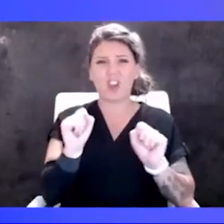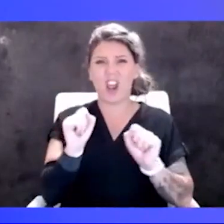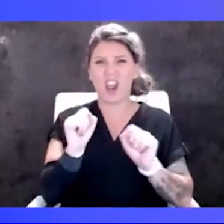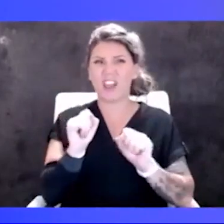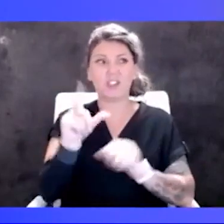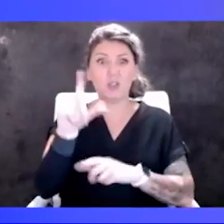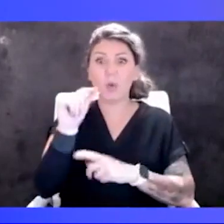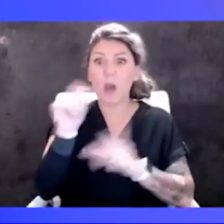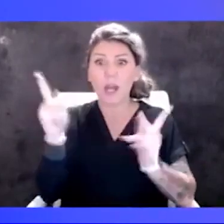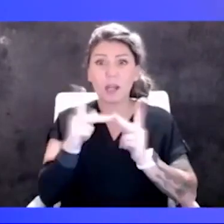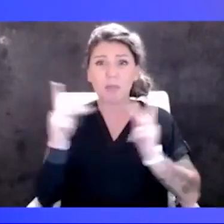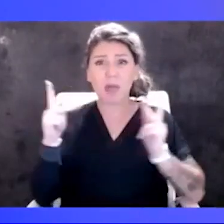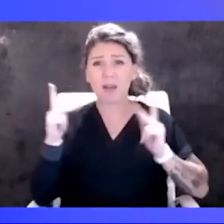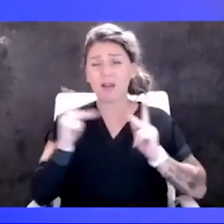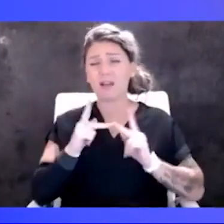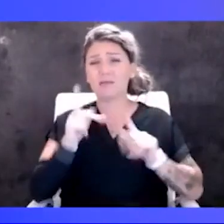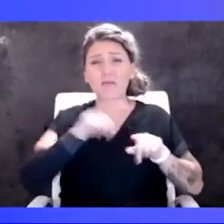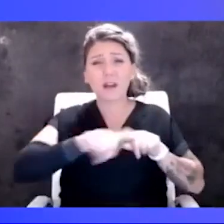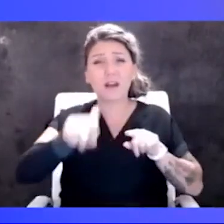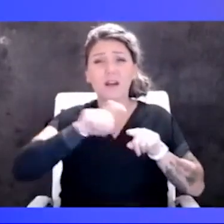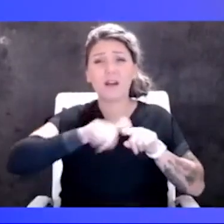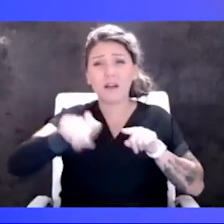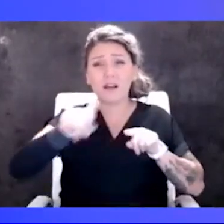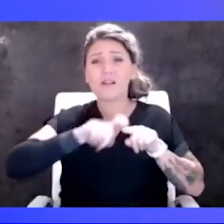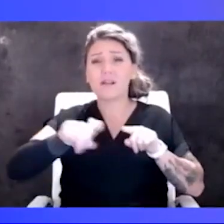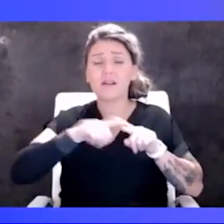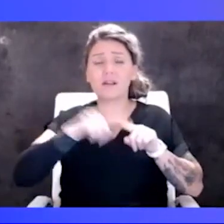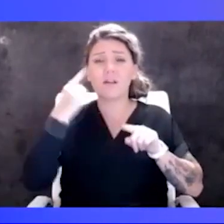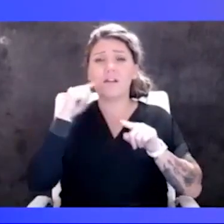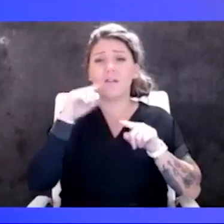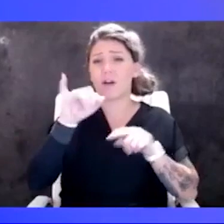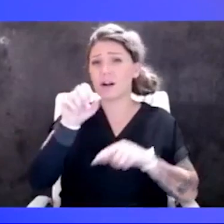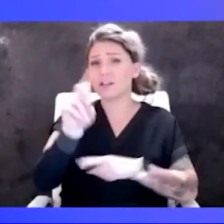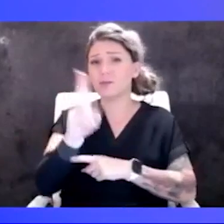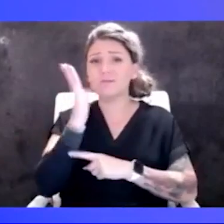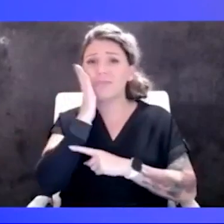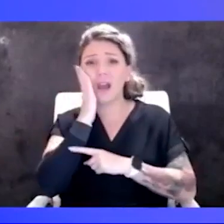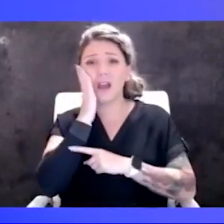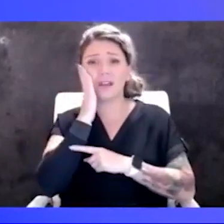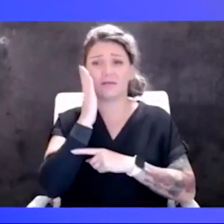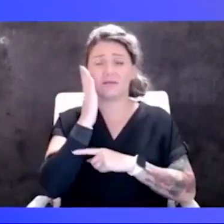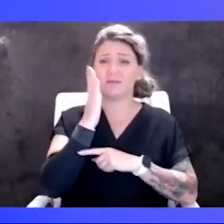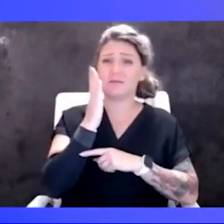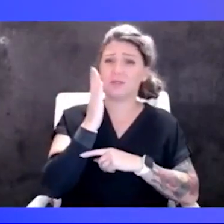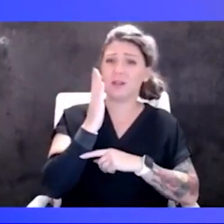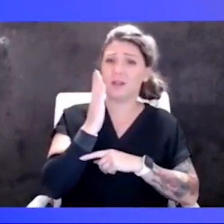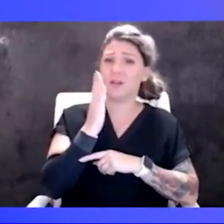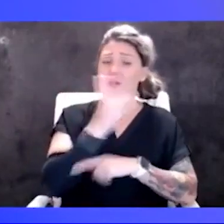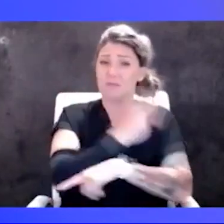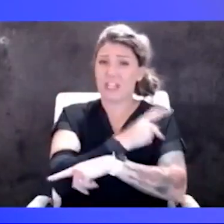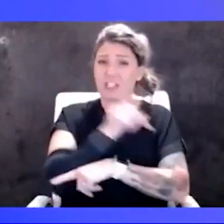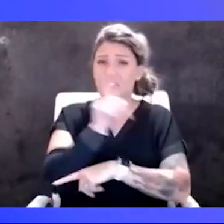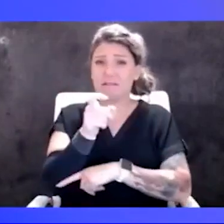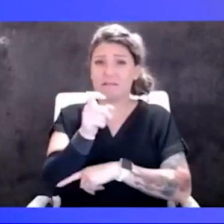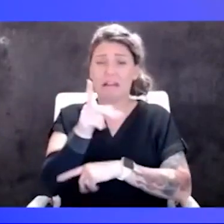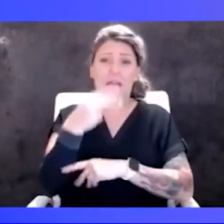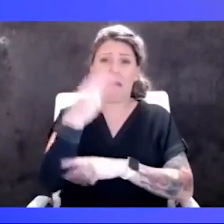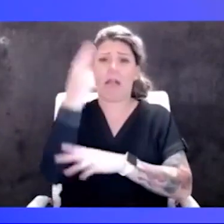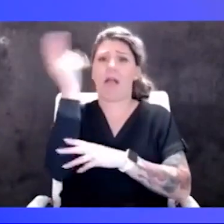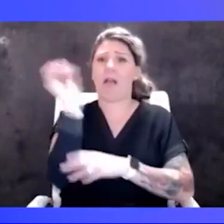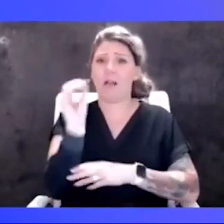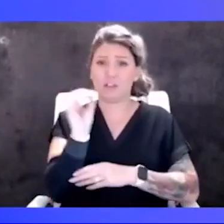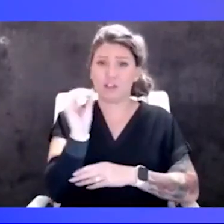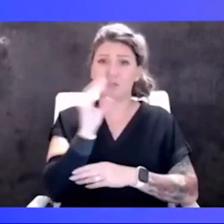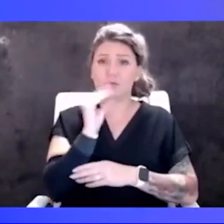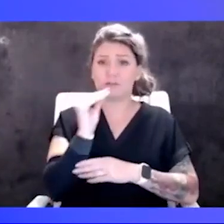to get a ICU bed on a patient who needed very high levels of oxygen and was on the verge of